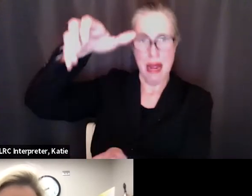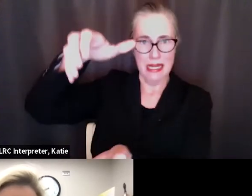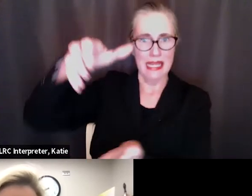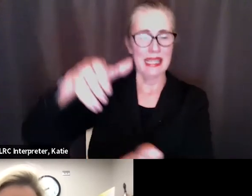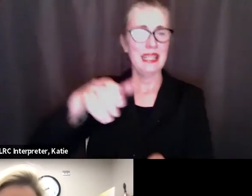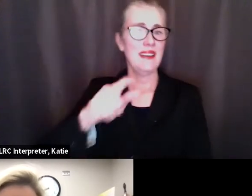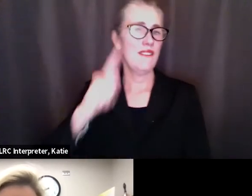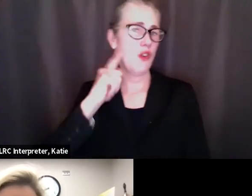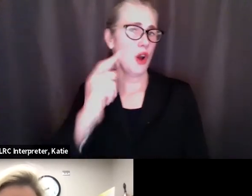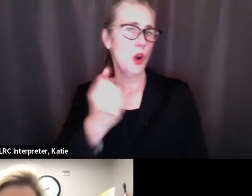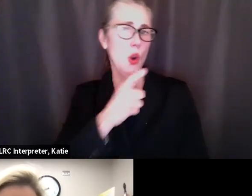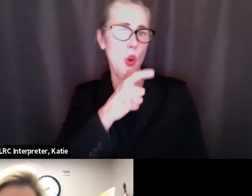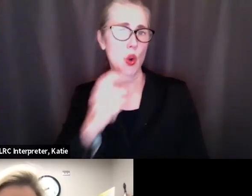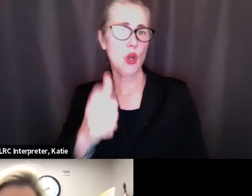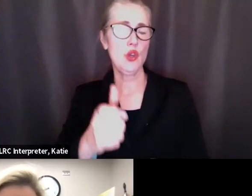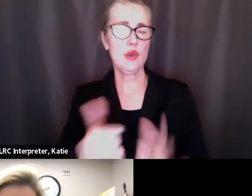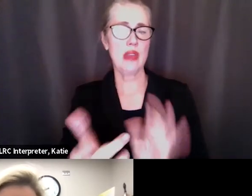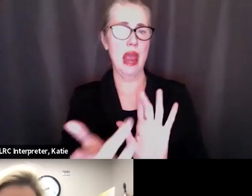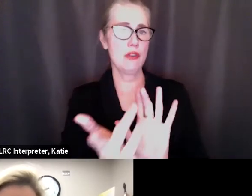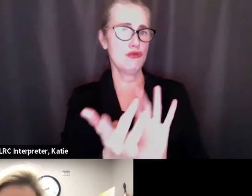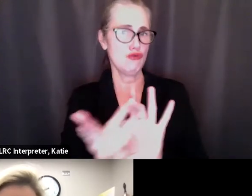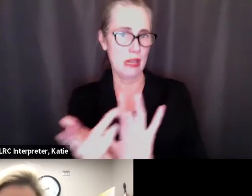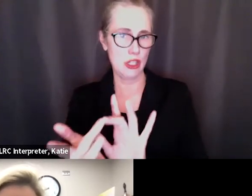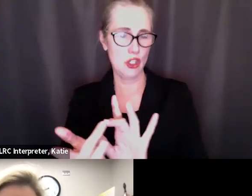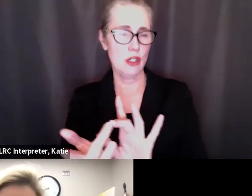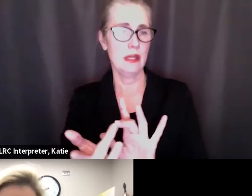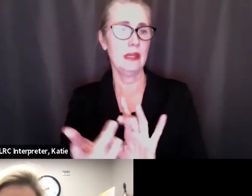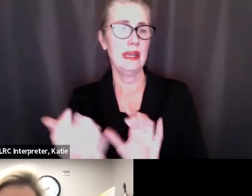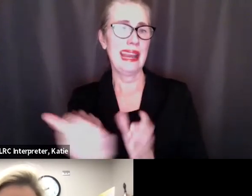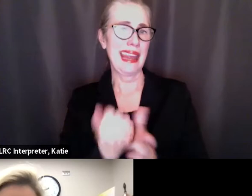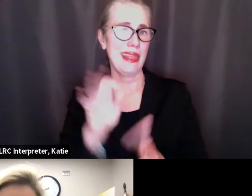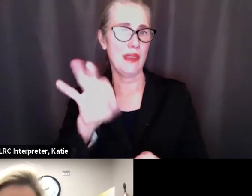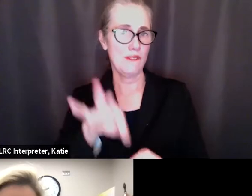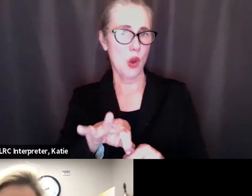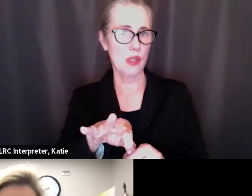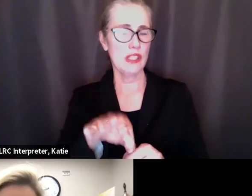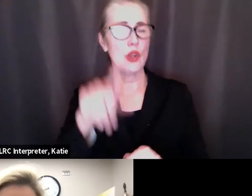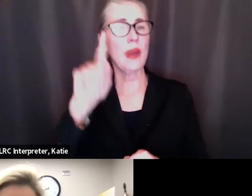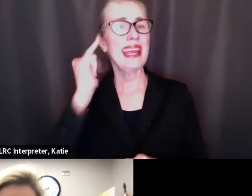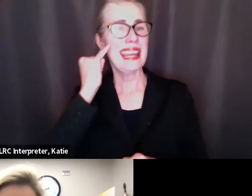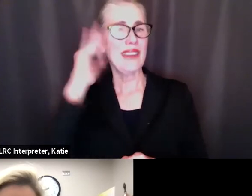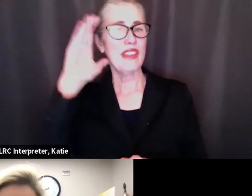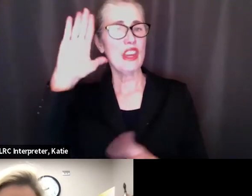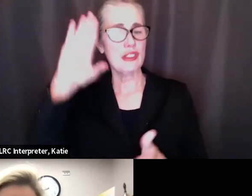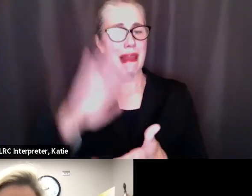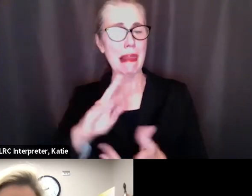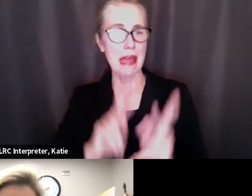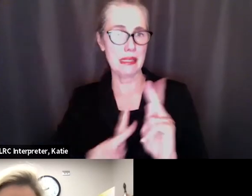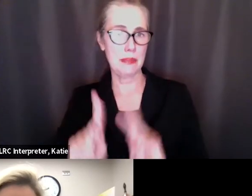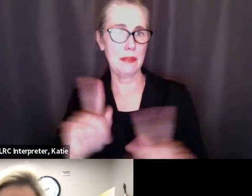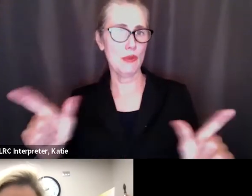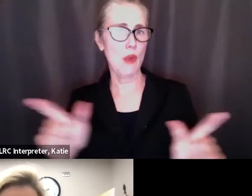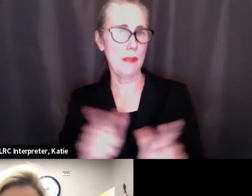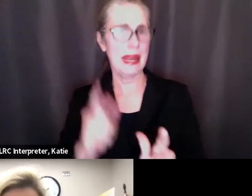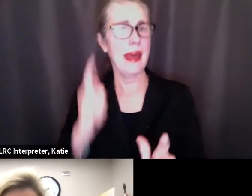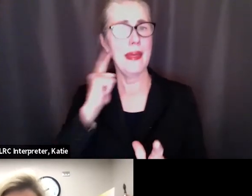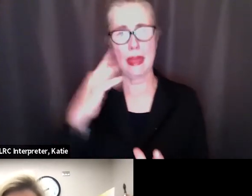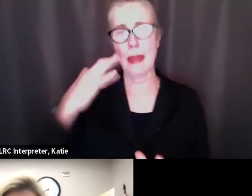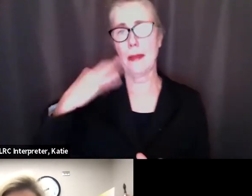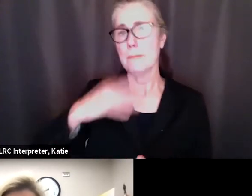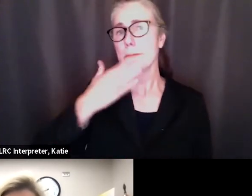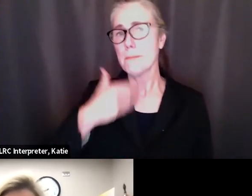reaching and that's made possible with less people being represented and i think there are ways